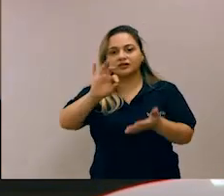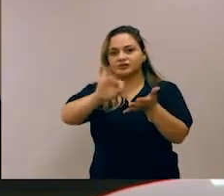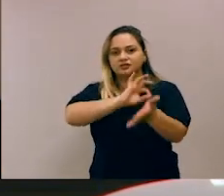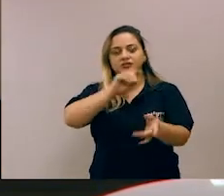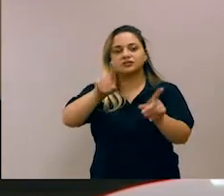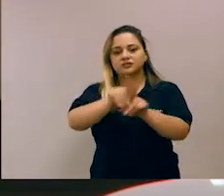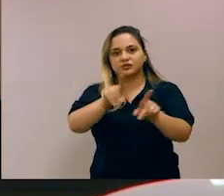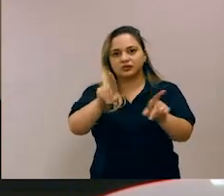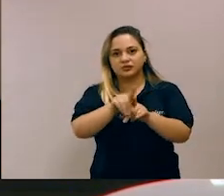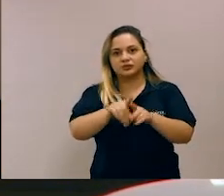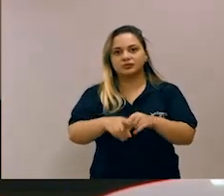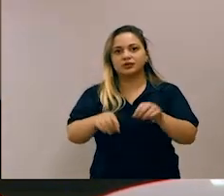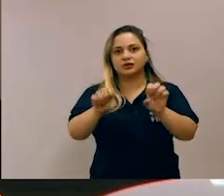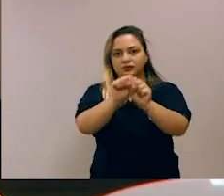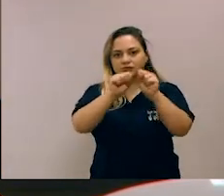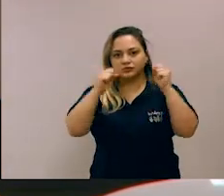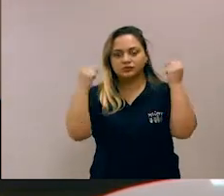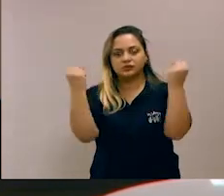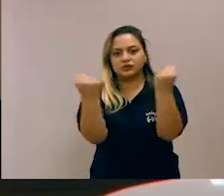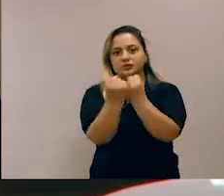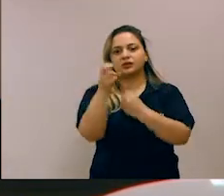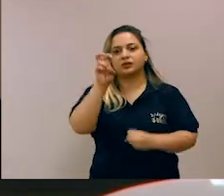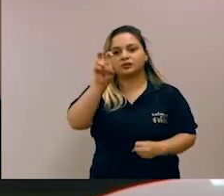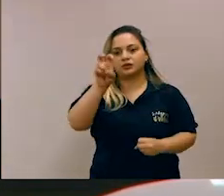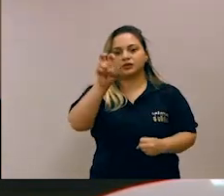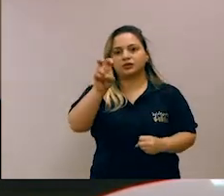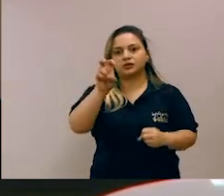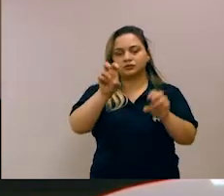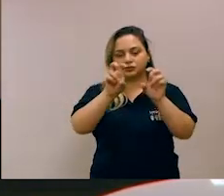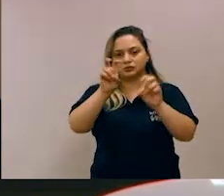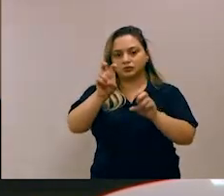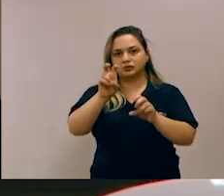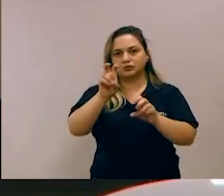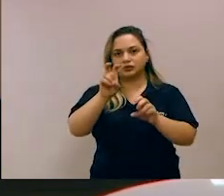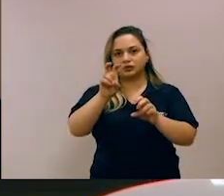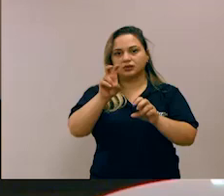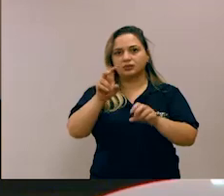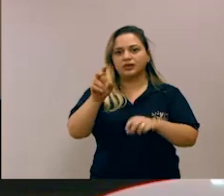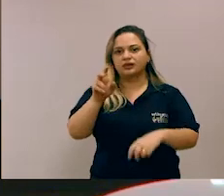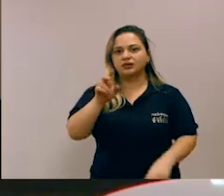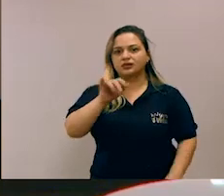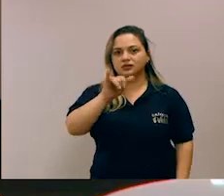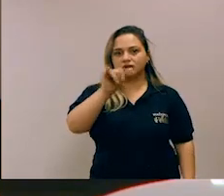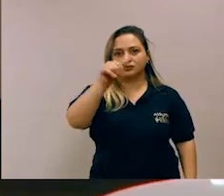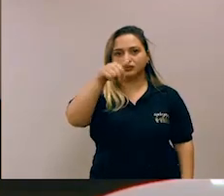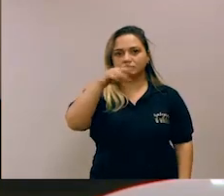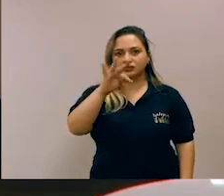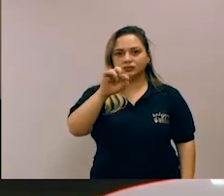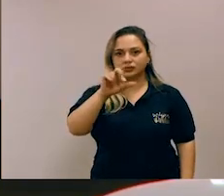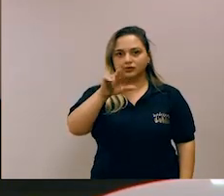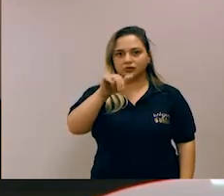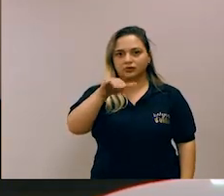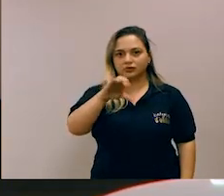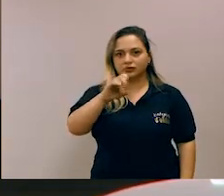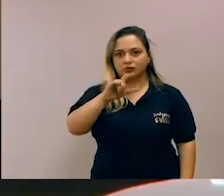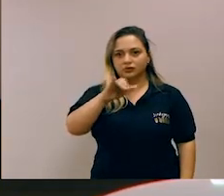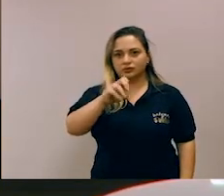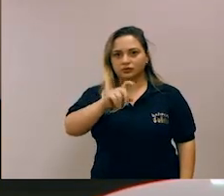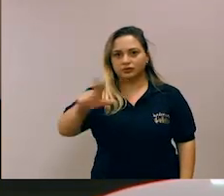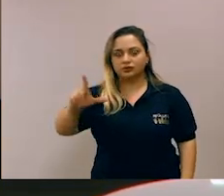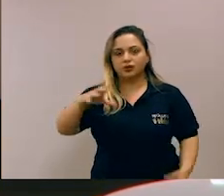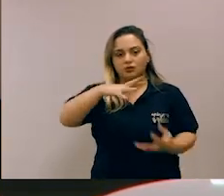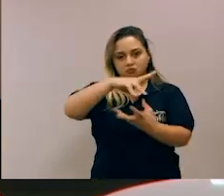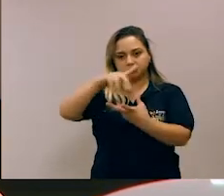the speakers, all of the participants of this international seminar. So the